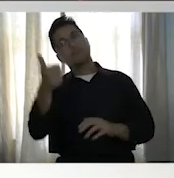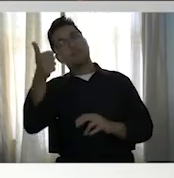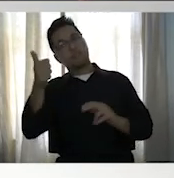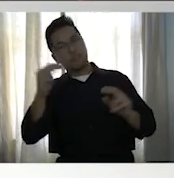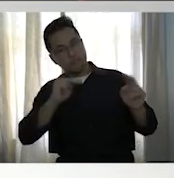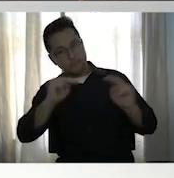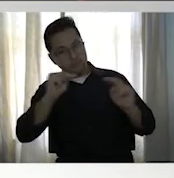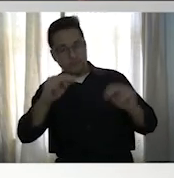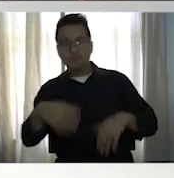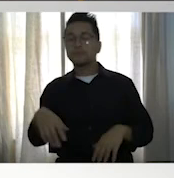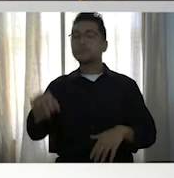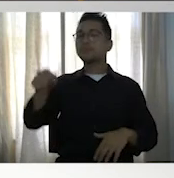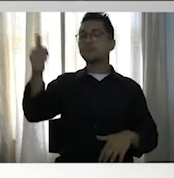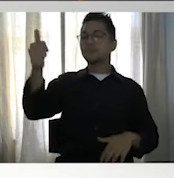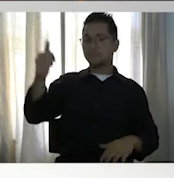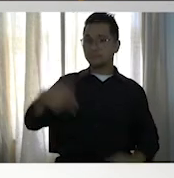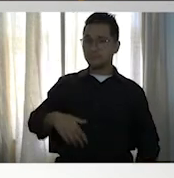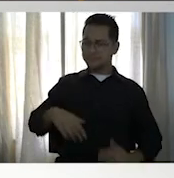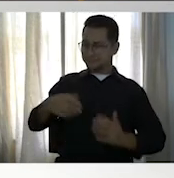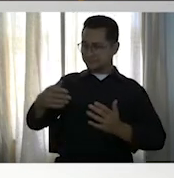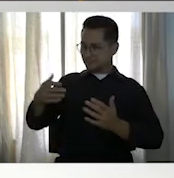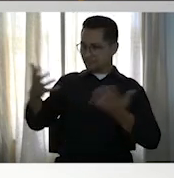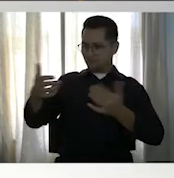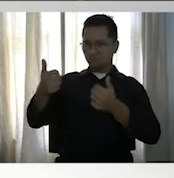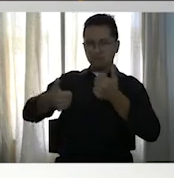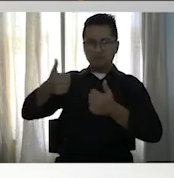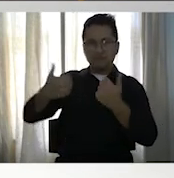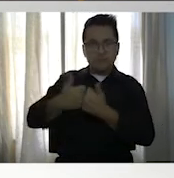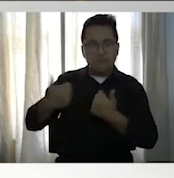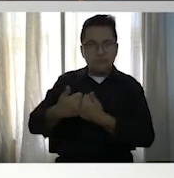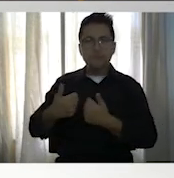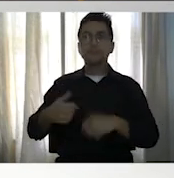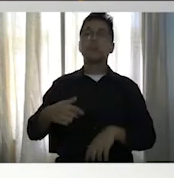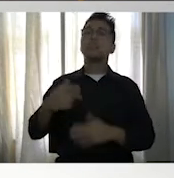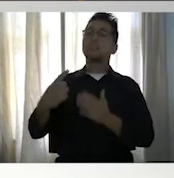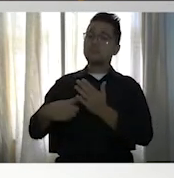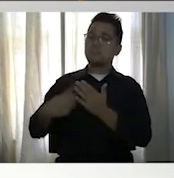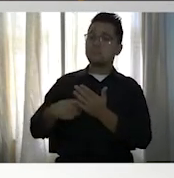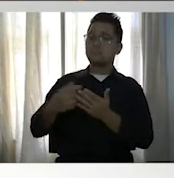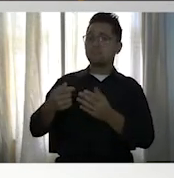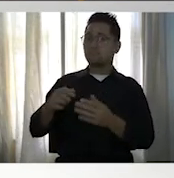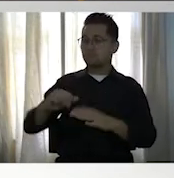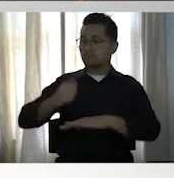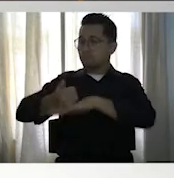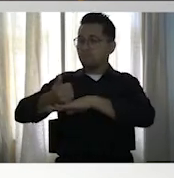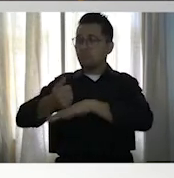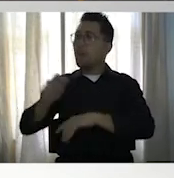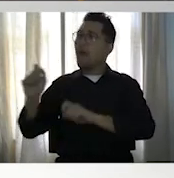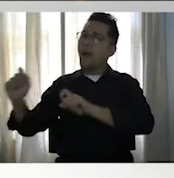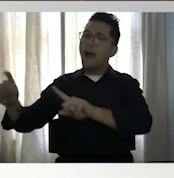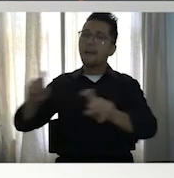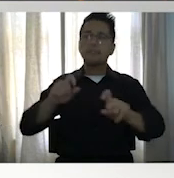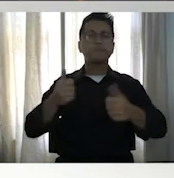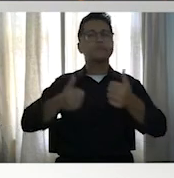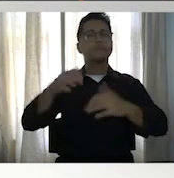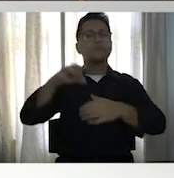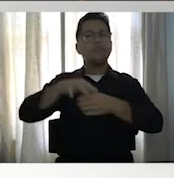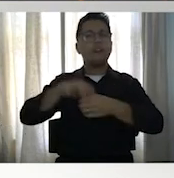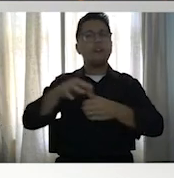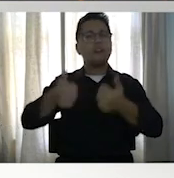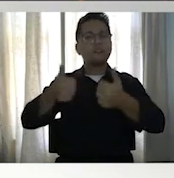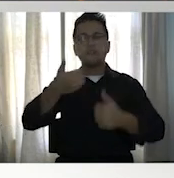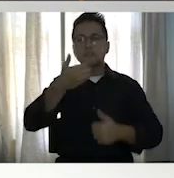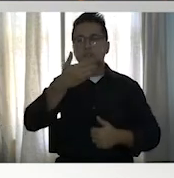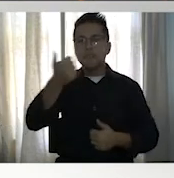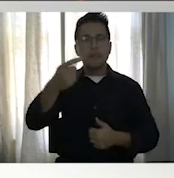is negotiating what game we're going to play. Frequently, I'll take out several games and ask them to vote on what game they want to play. That